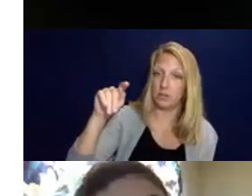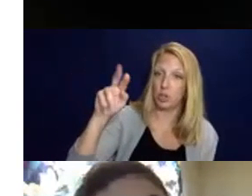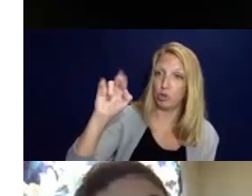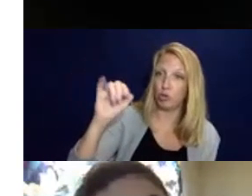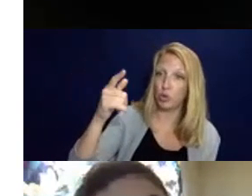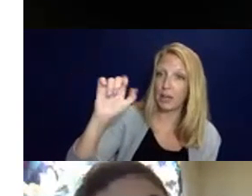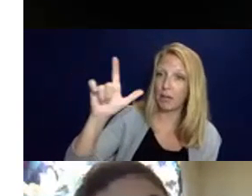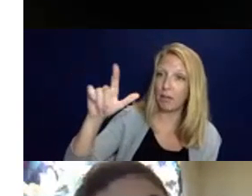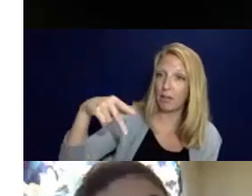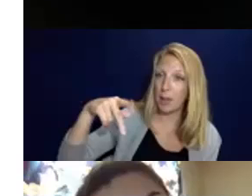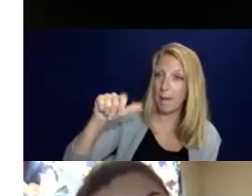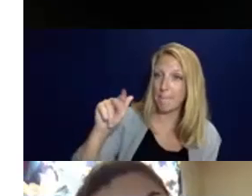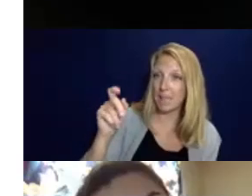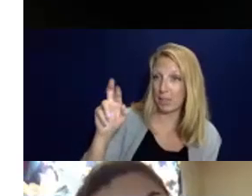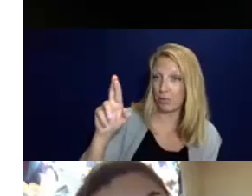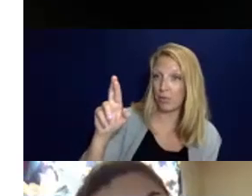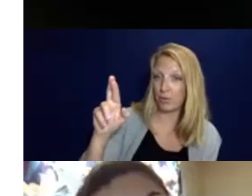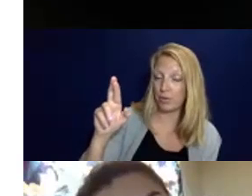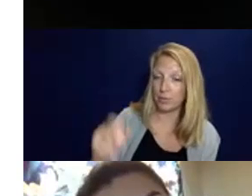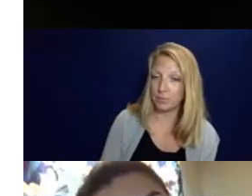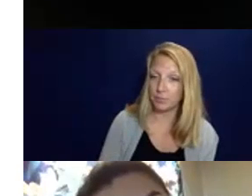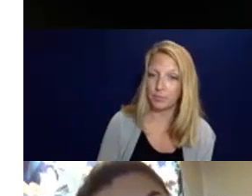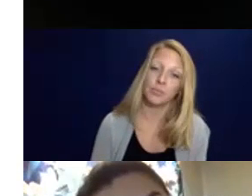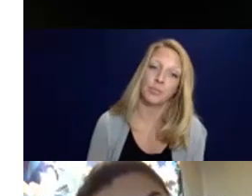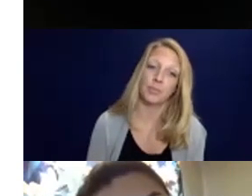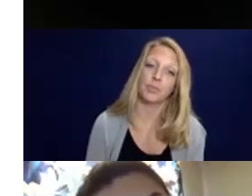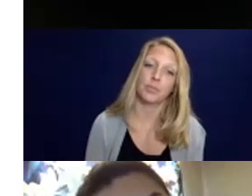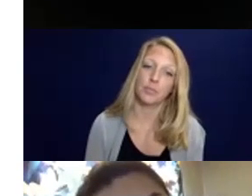trigonal planar configuration. Okay.